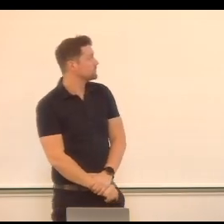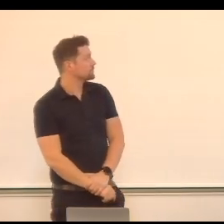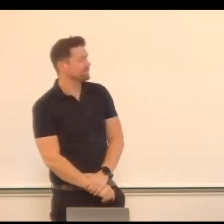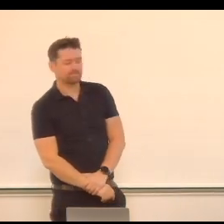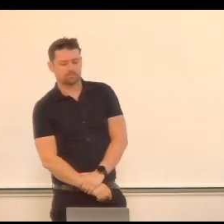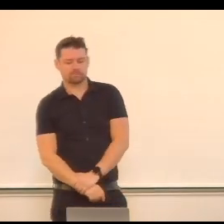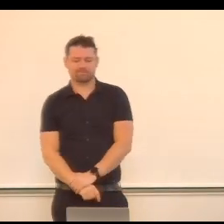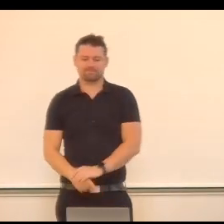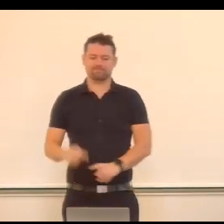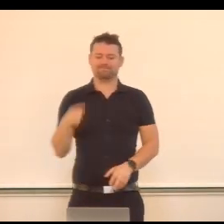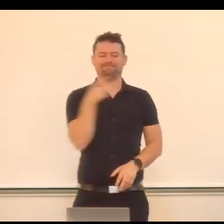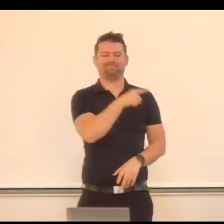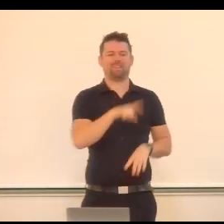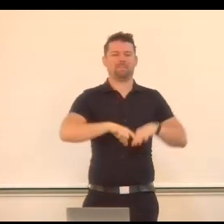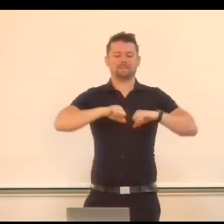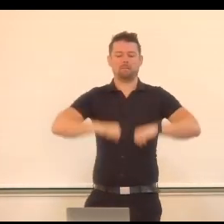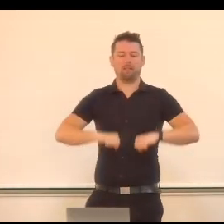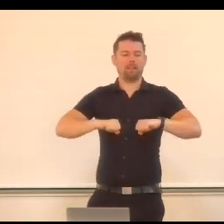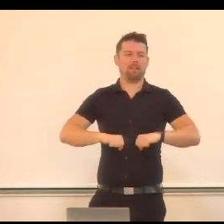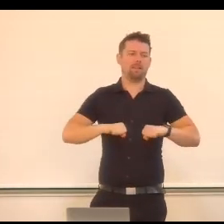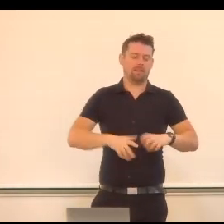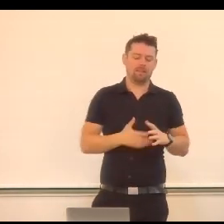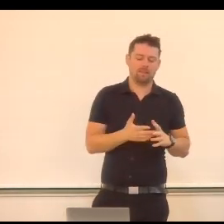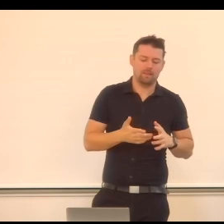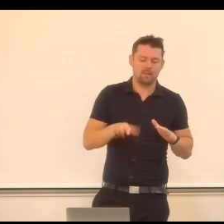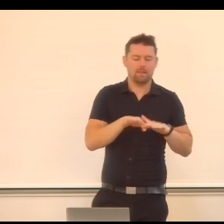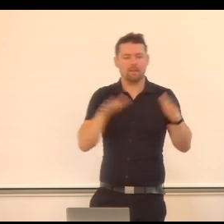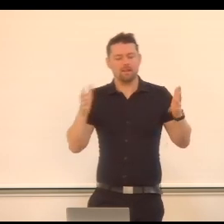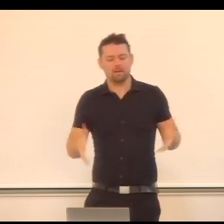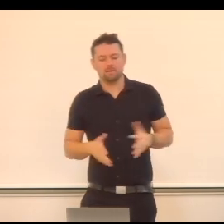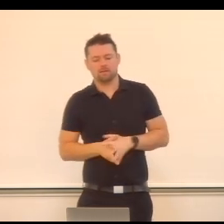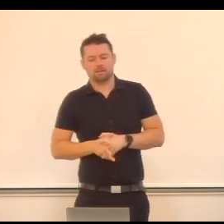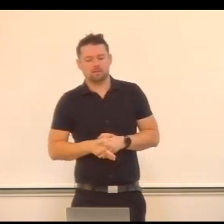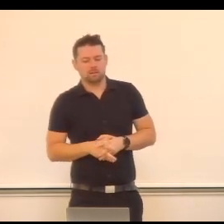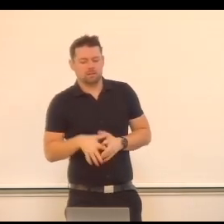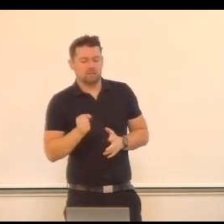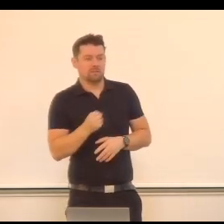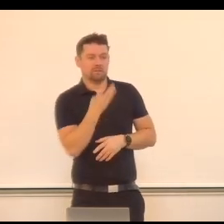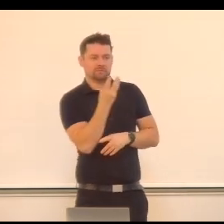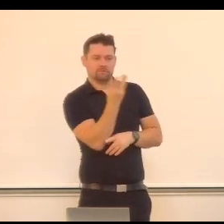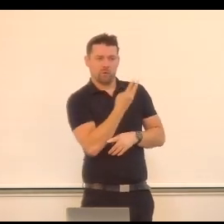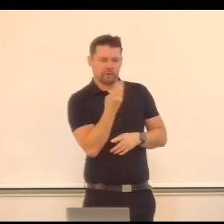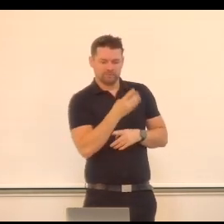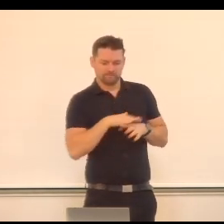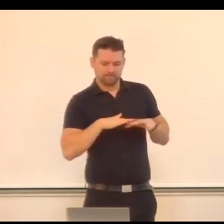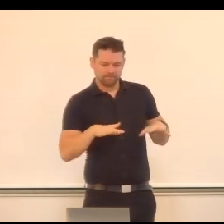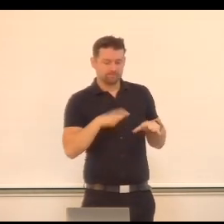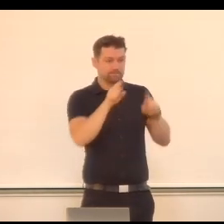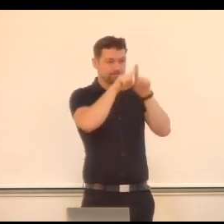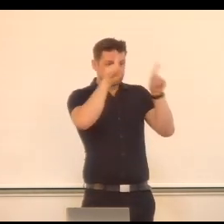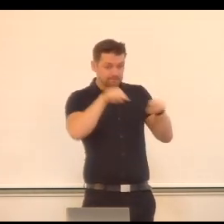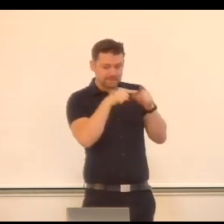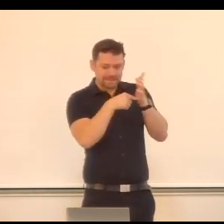This is us at the galley table, that middle picture, so it's the upper left, the 4-person table against the wall. We had some TV screens